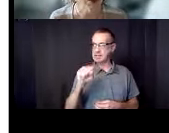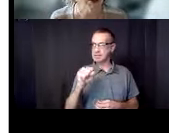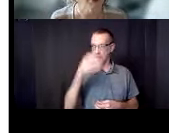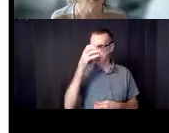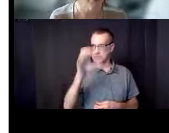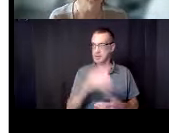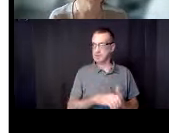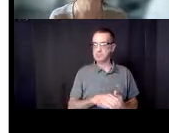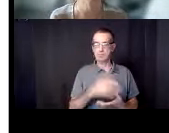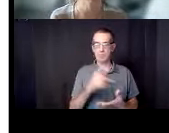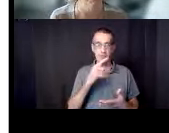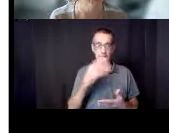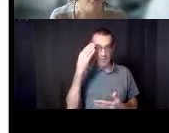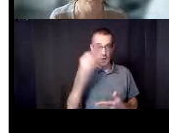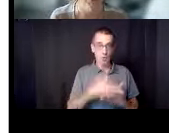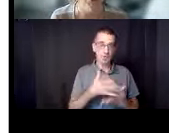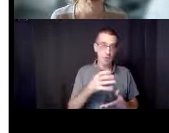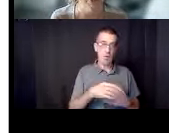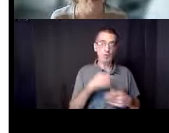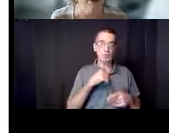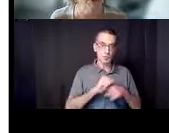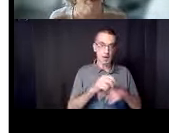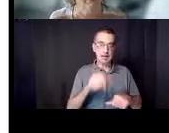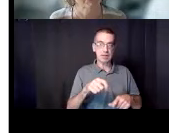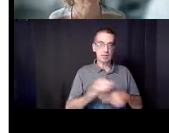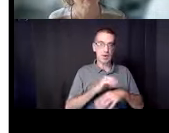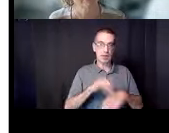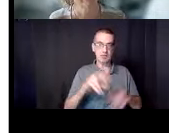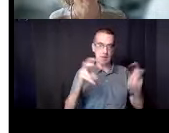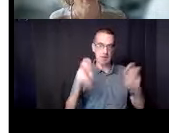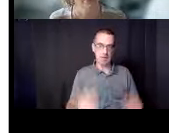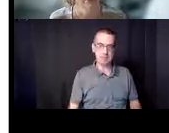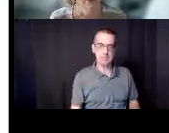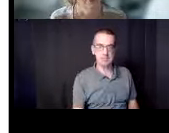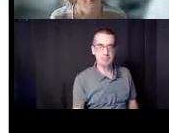somewhat familiar, very familiar, or I train or could train on this topic.